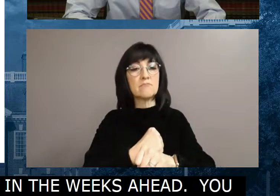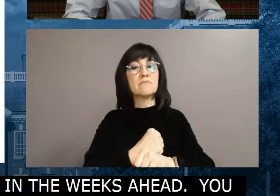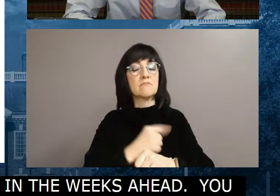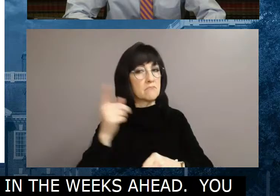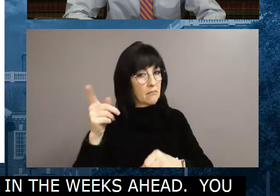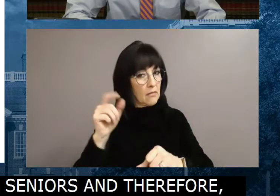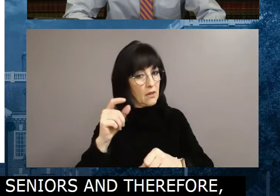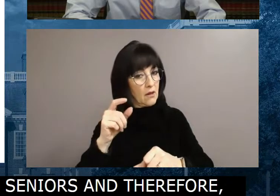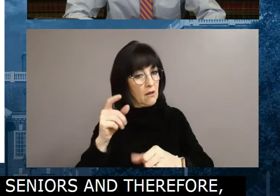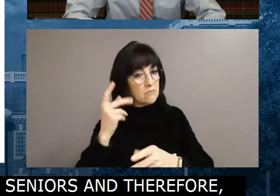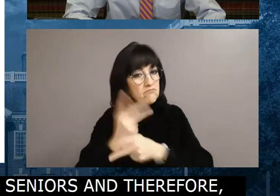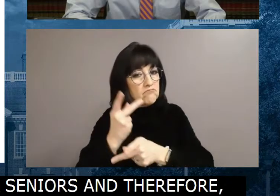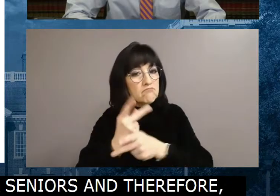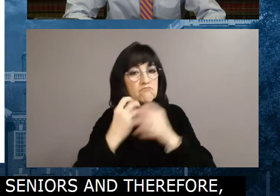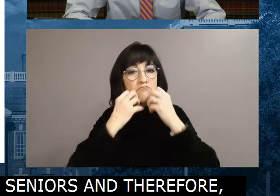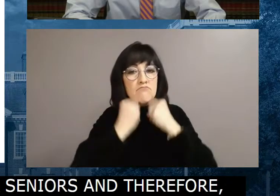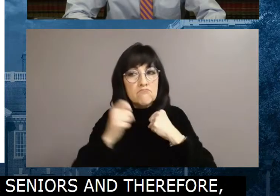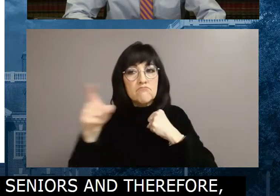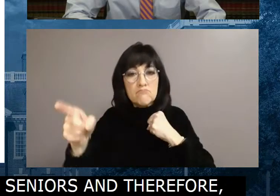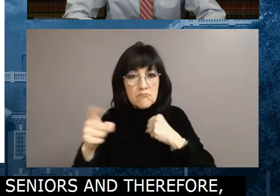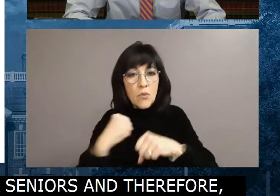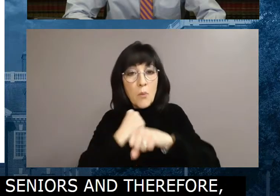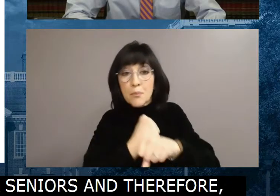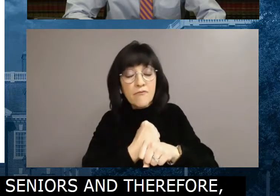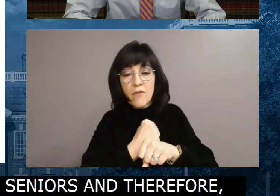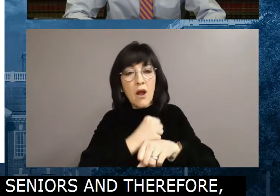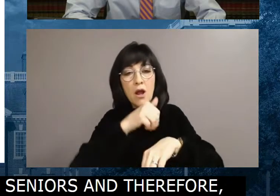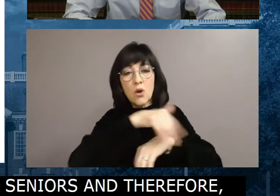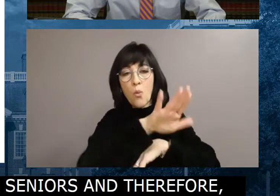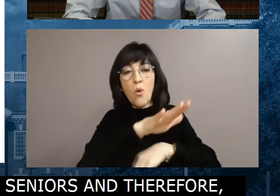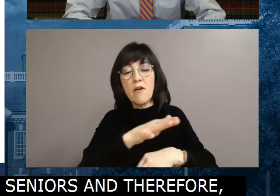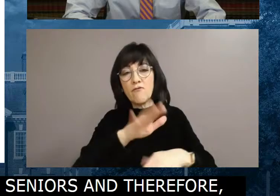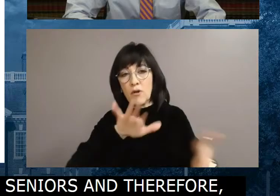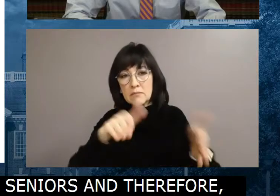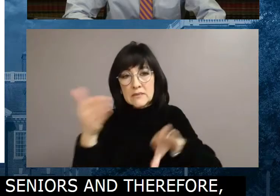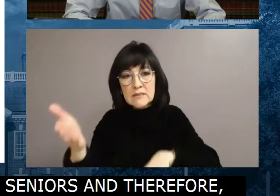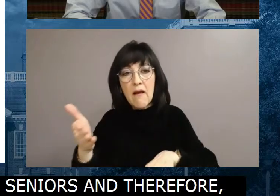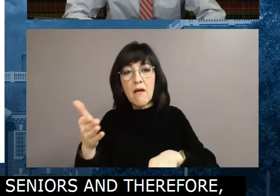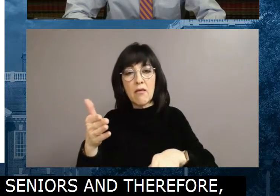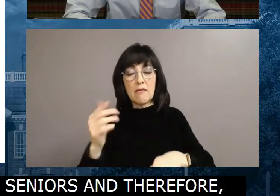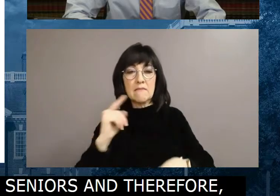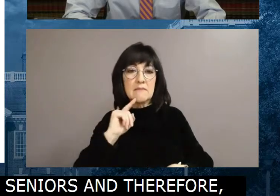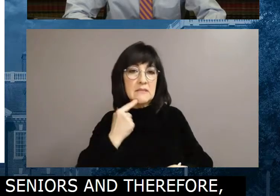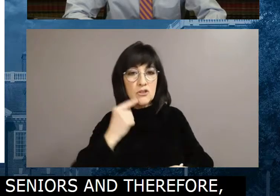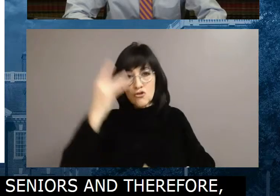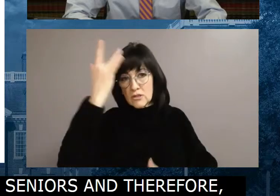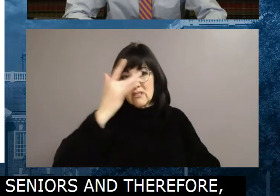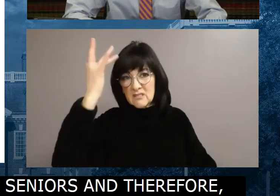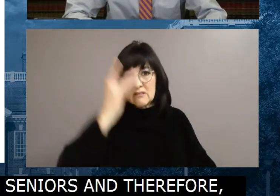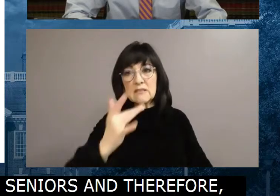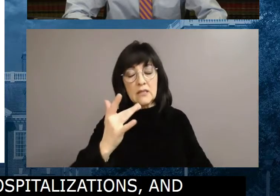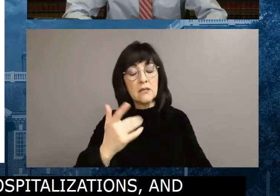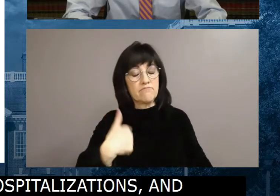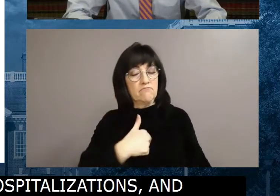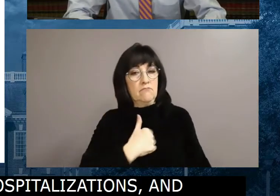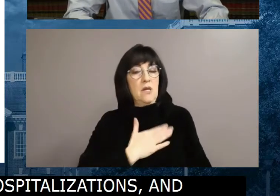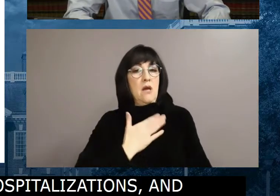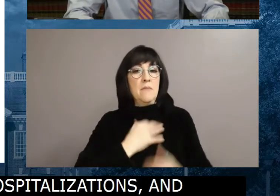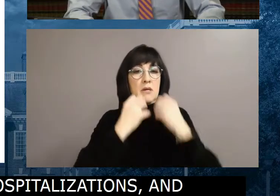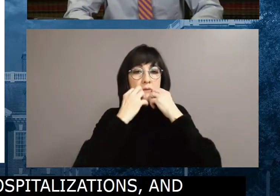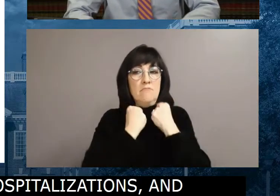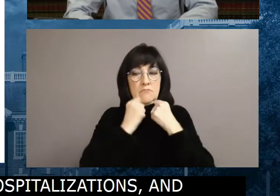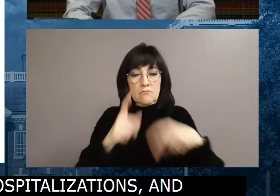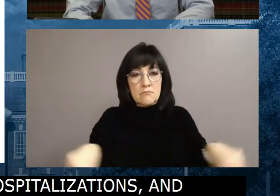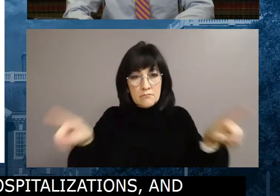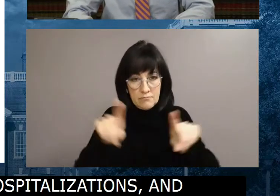that's a really positive thing. Reduces anxiety for all of us, particularly those that are in that age category. Under 65,